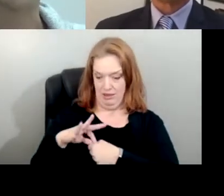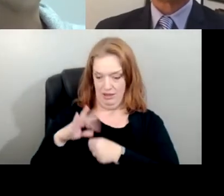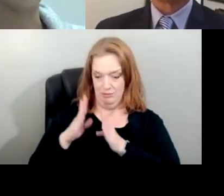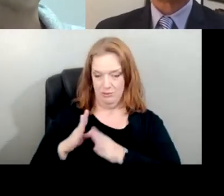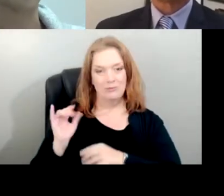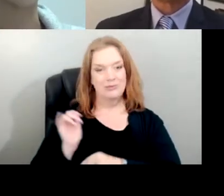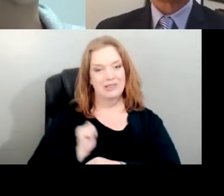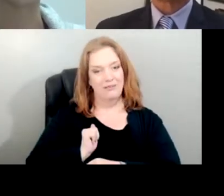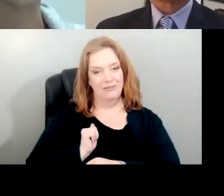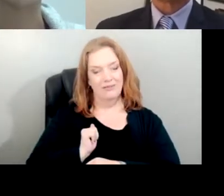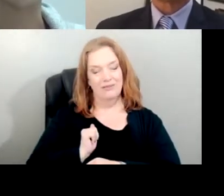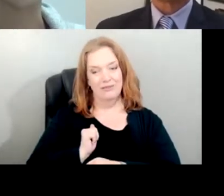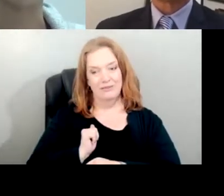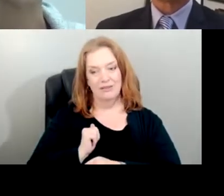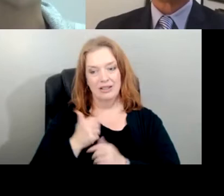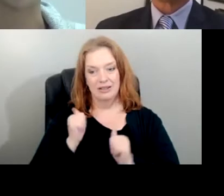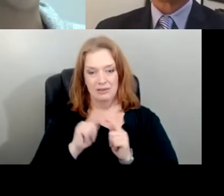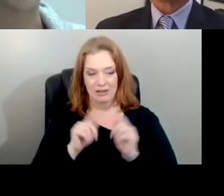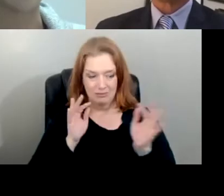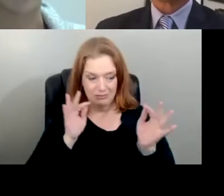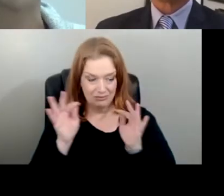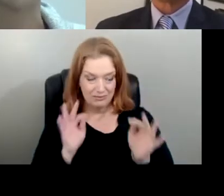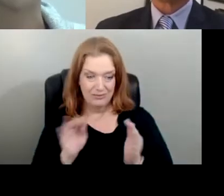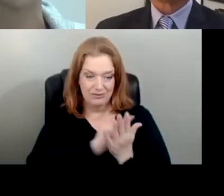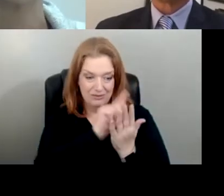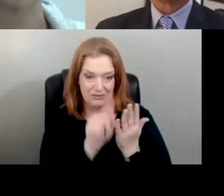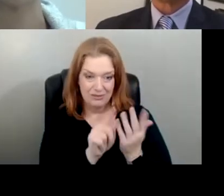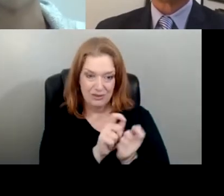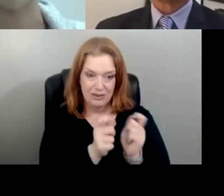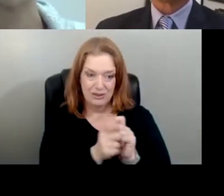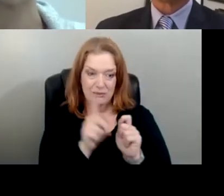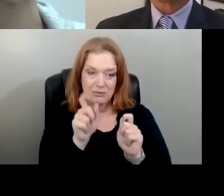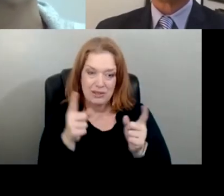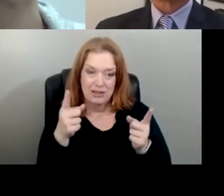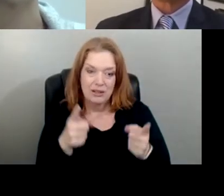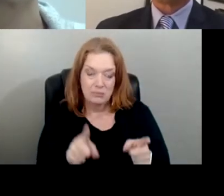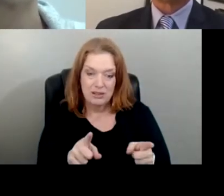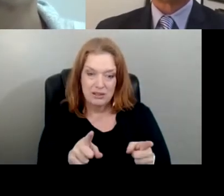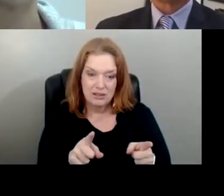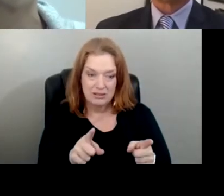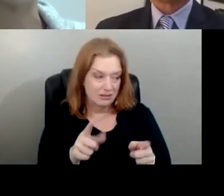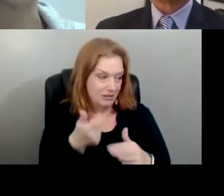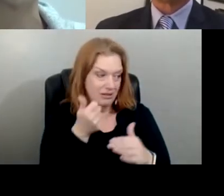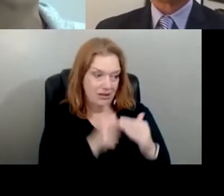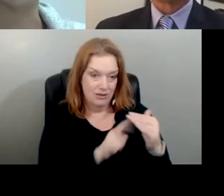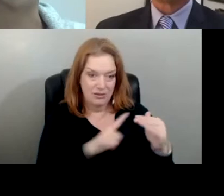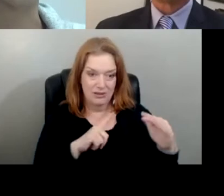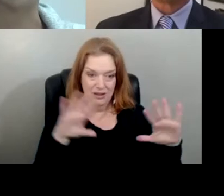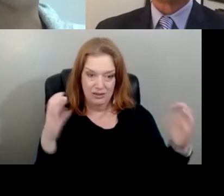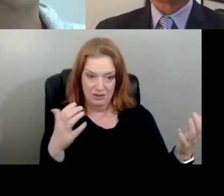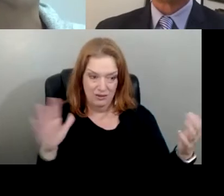And, you know, expressing that, you know, these changes need to happen and it's going to happen legislatively. So